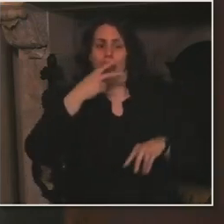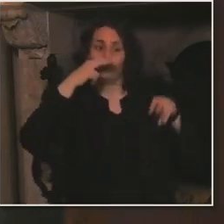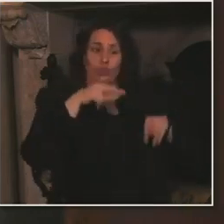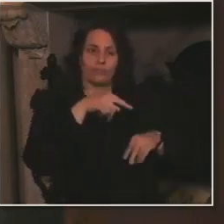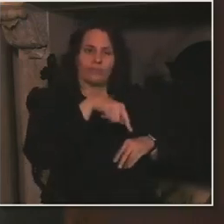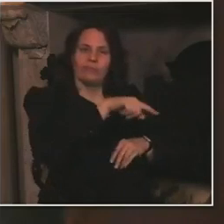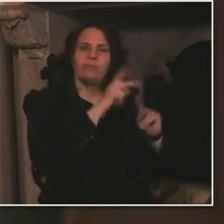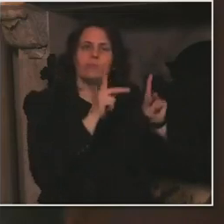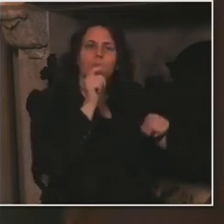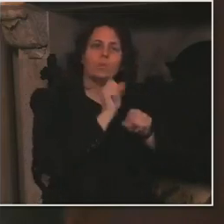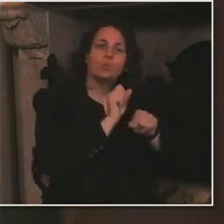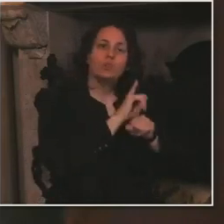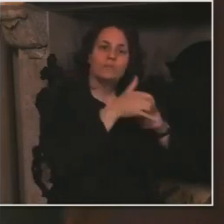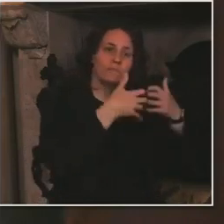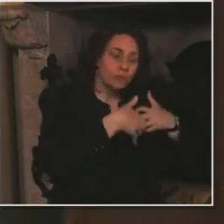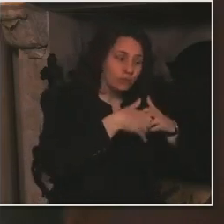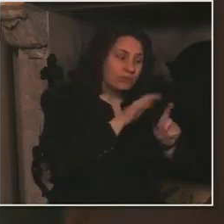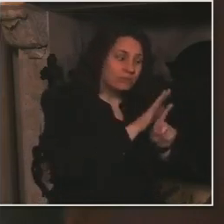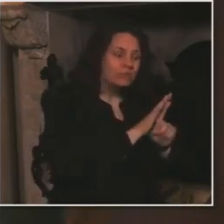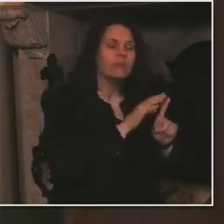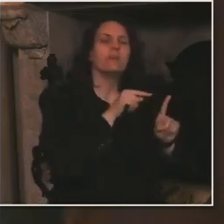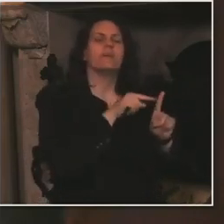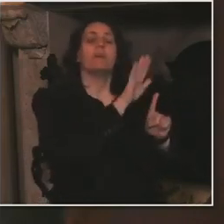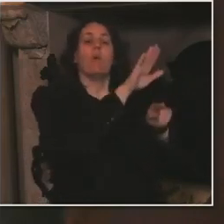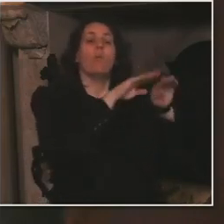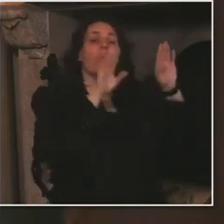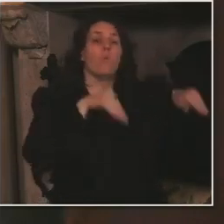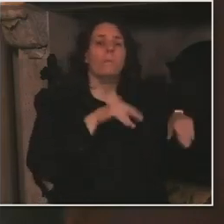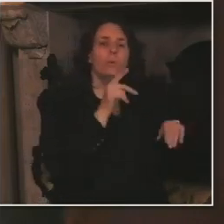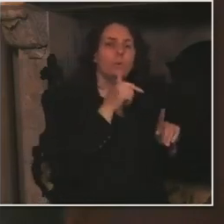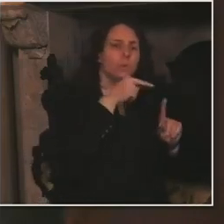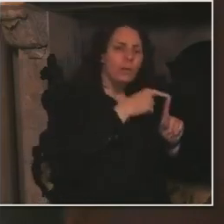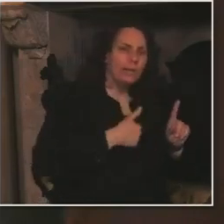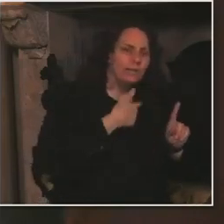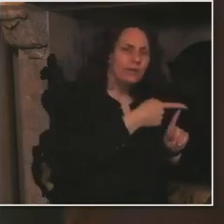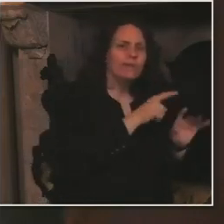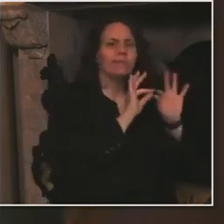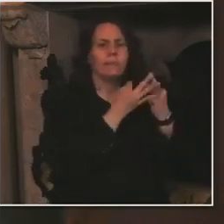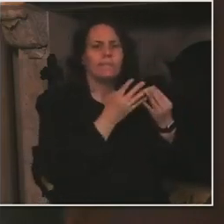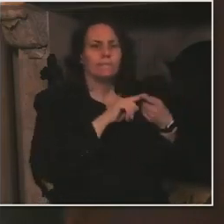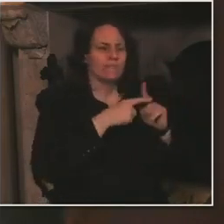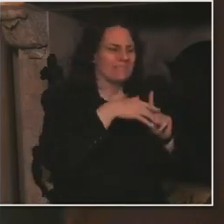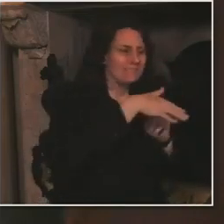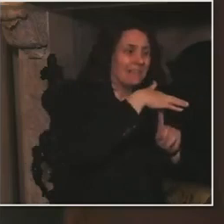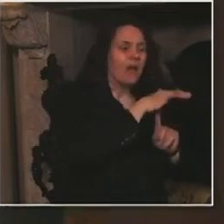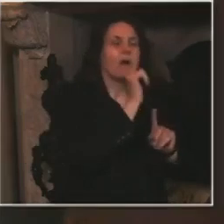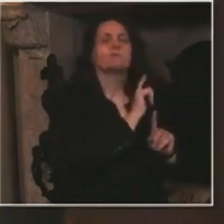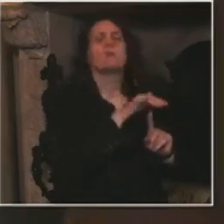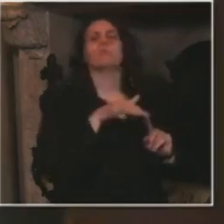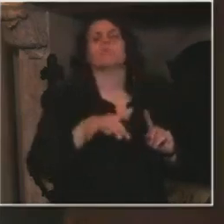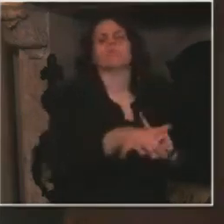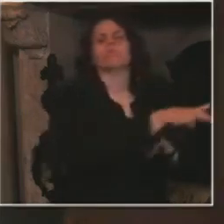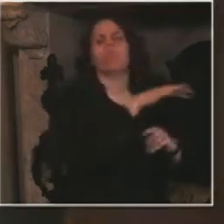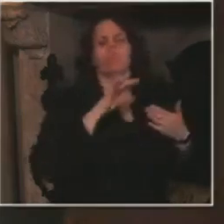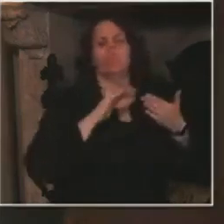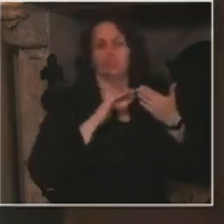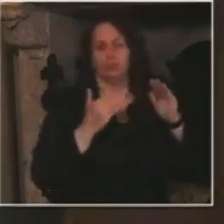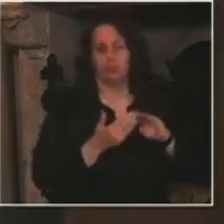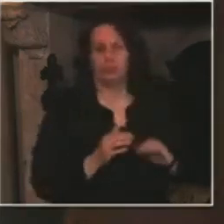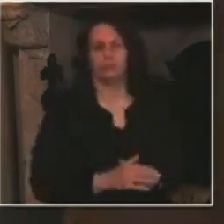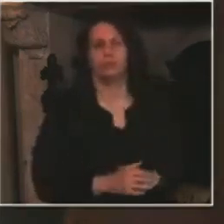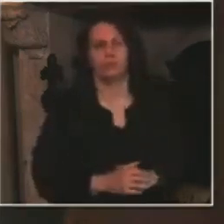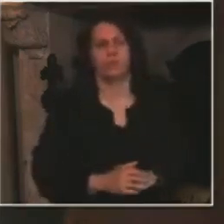and household members, and then to the community more broadly. So that is scaling up today over the next several